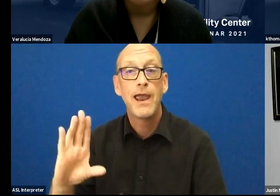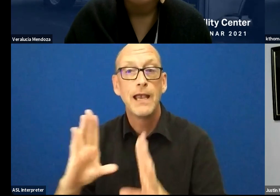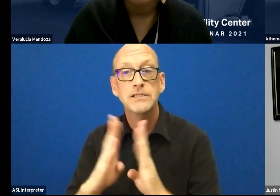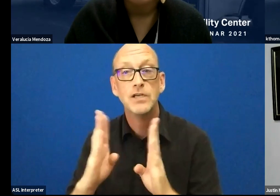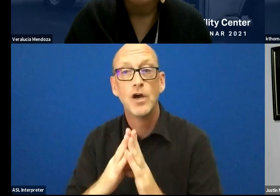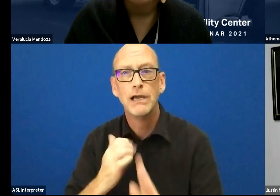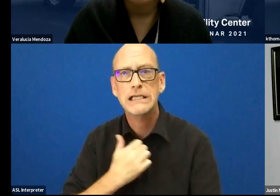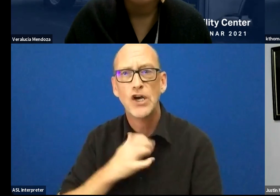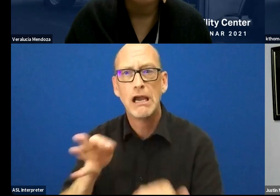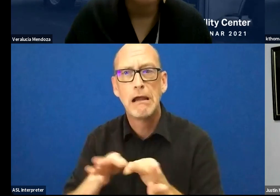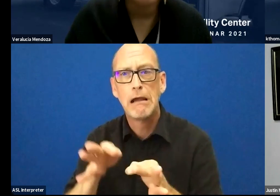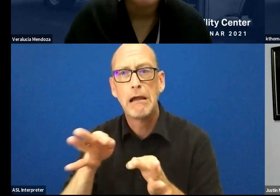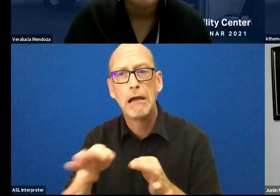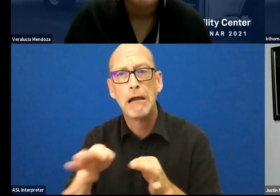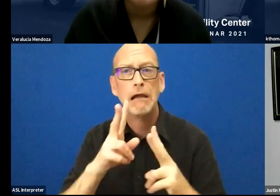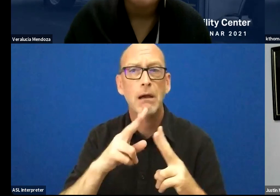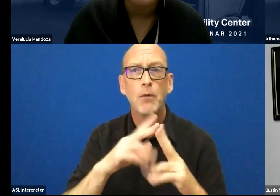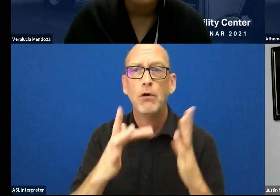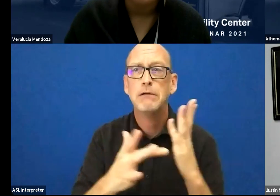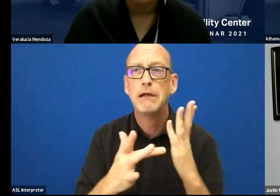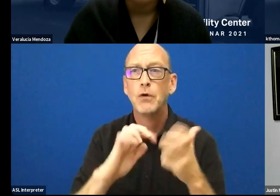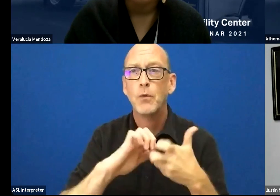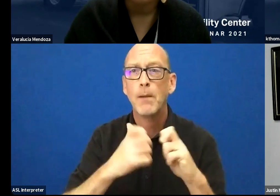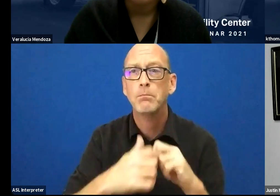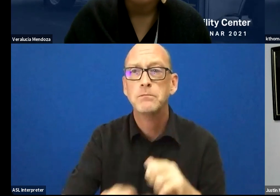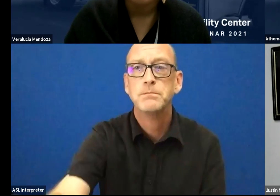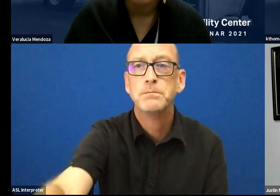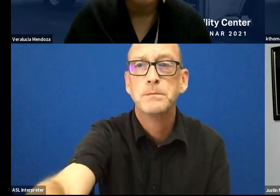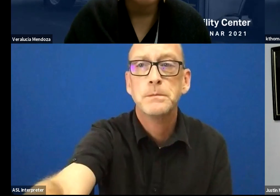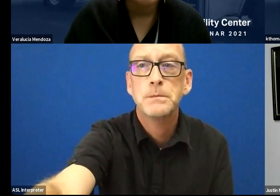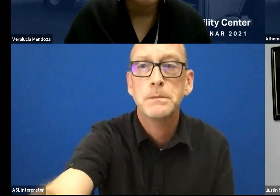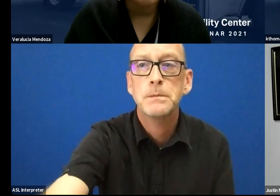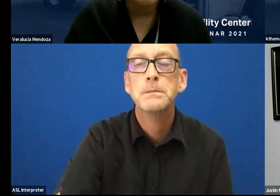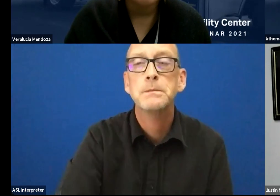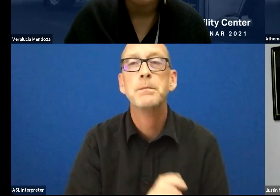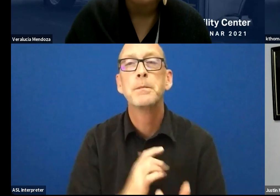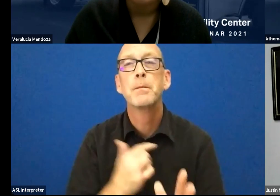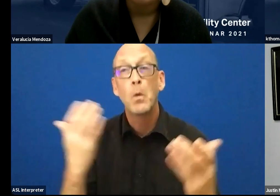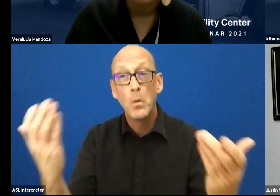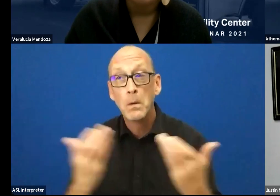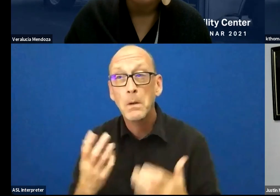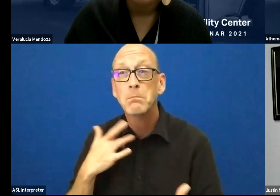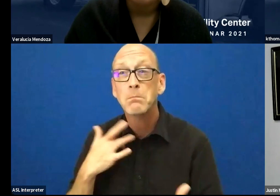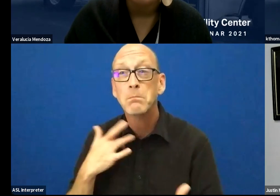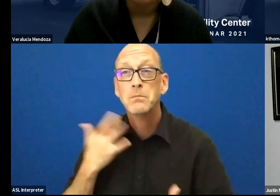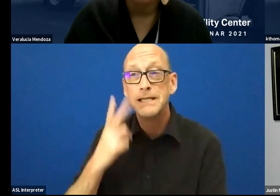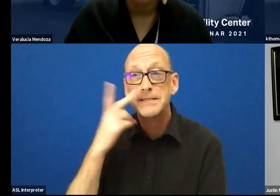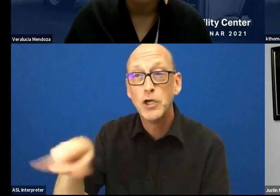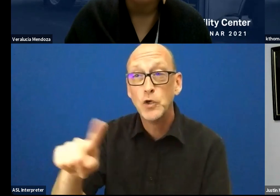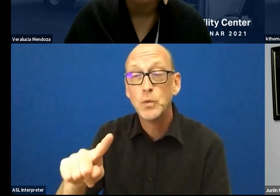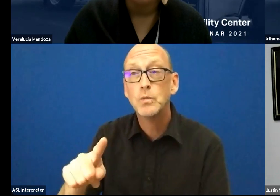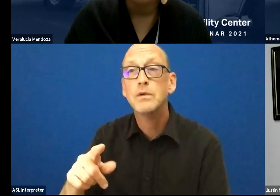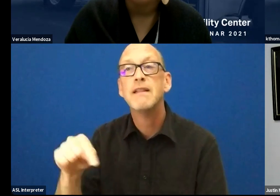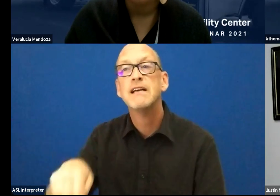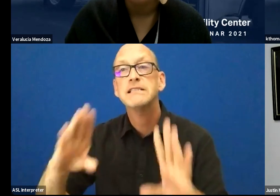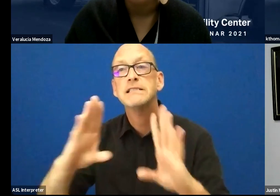late. We had a couple technical difficulties, but welcome, and we're excited to see you here. This session is